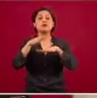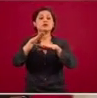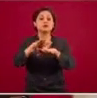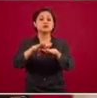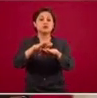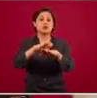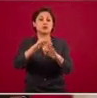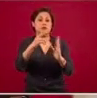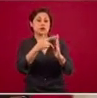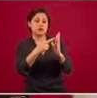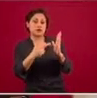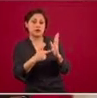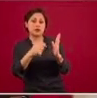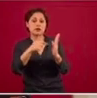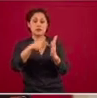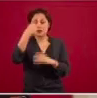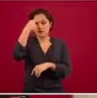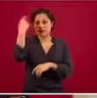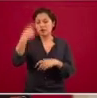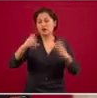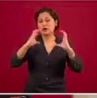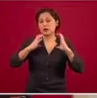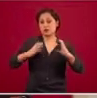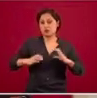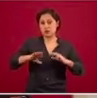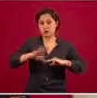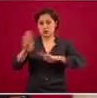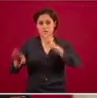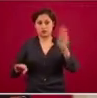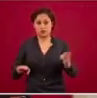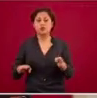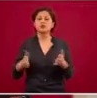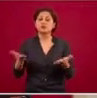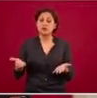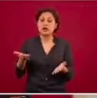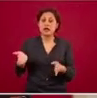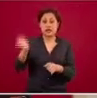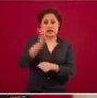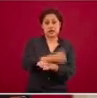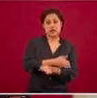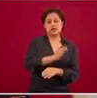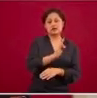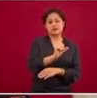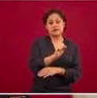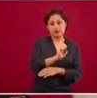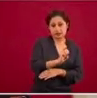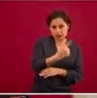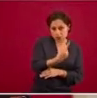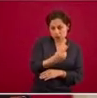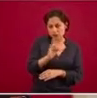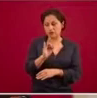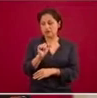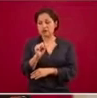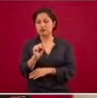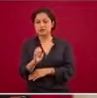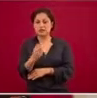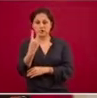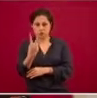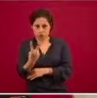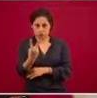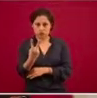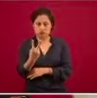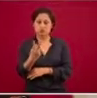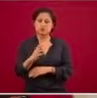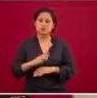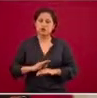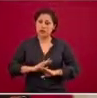publicly presented the first set of guidelines regarding the handling of dead bodies, and this was to be